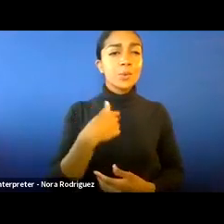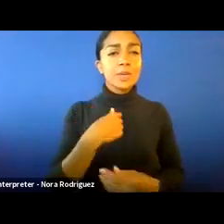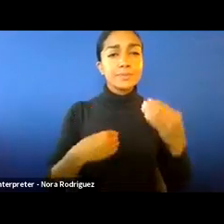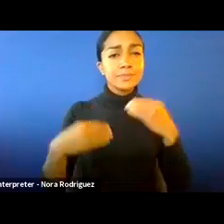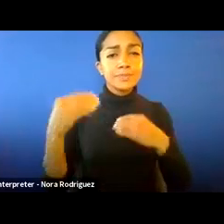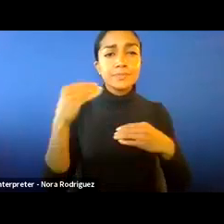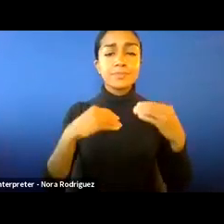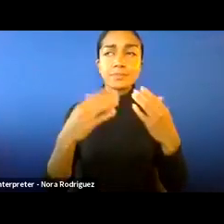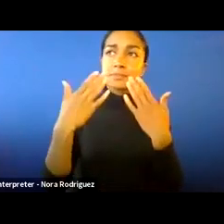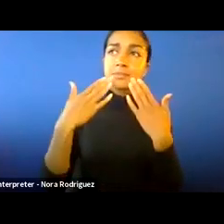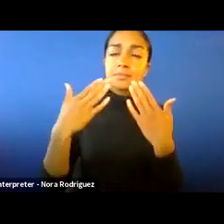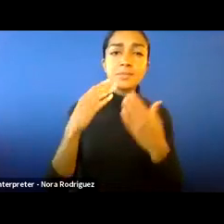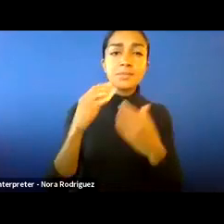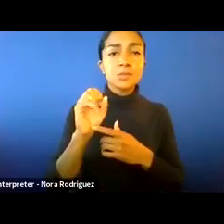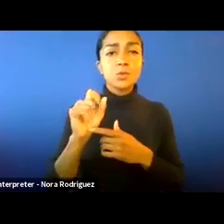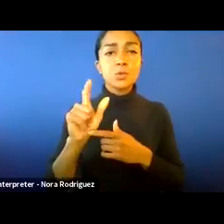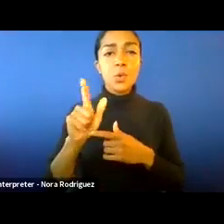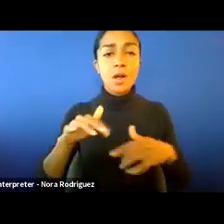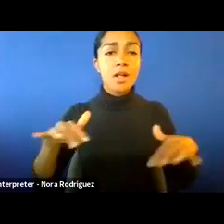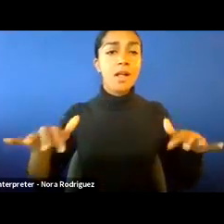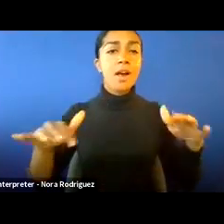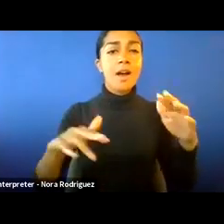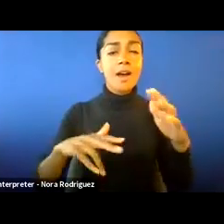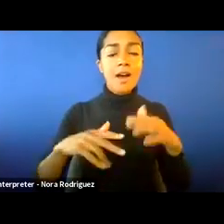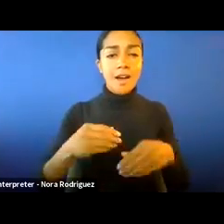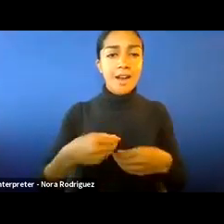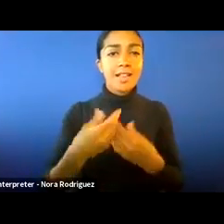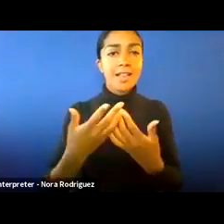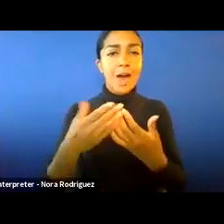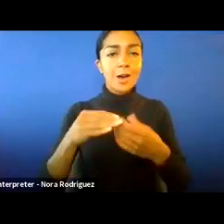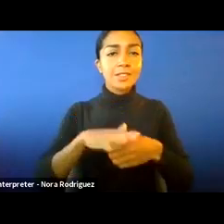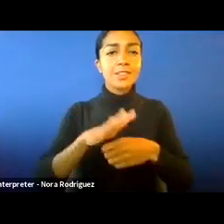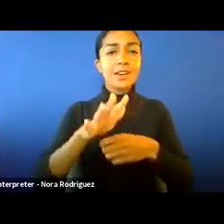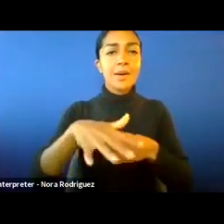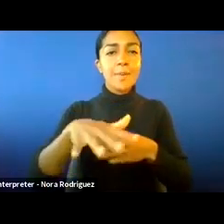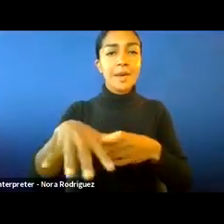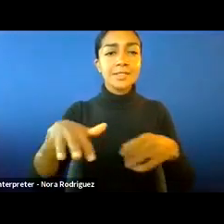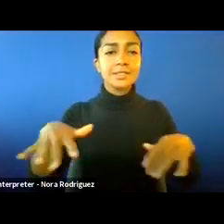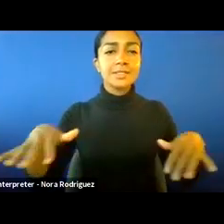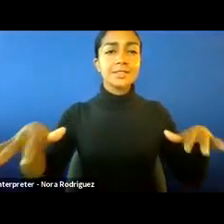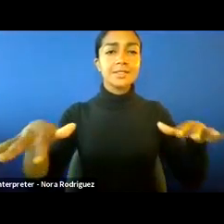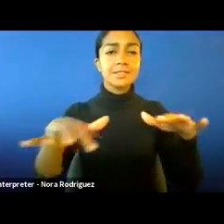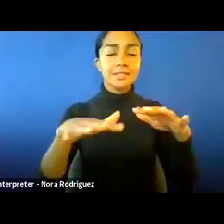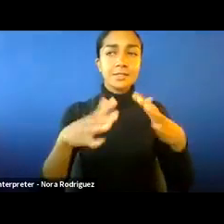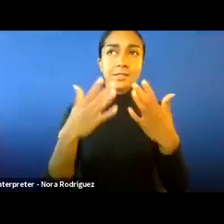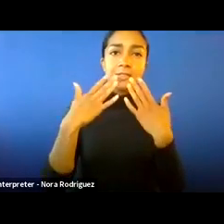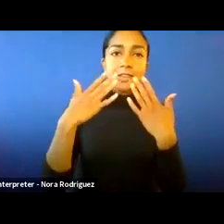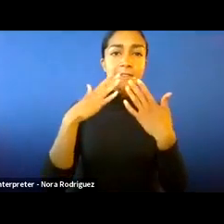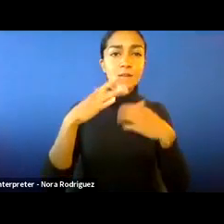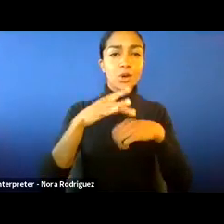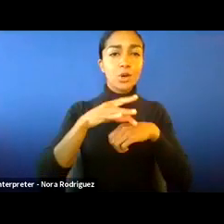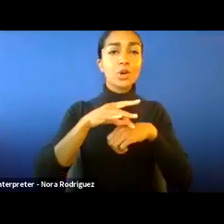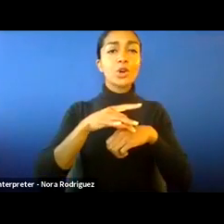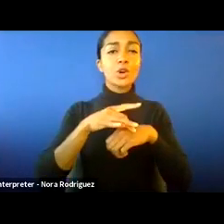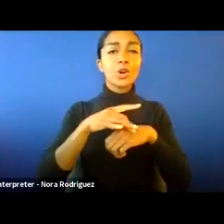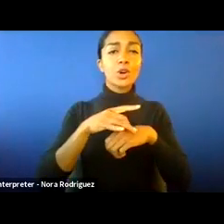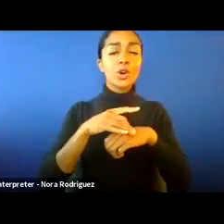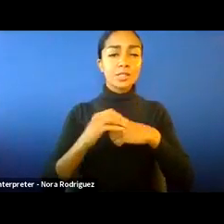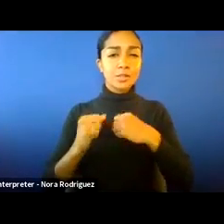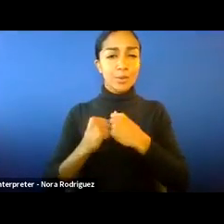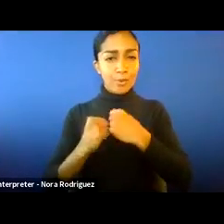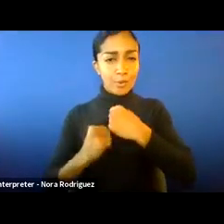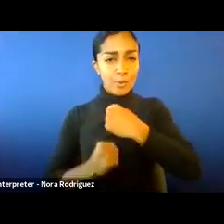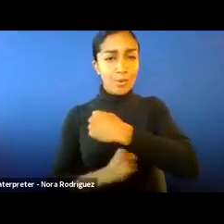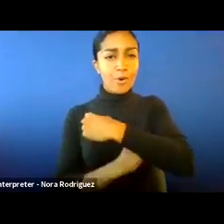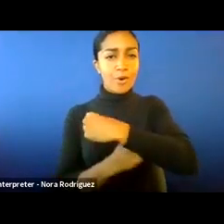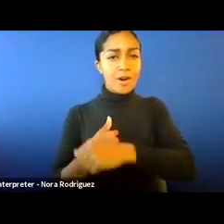forth abundance. We give thanks for the firm earth that catches every footstep and supports